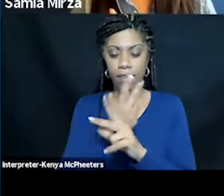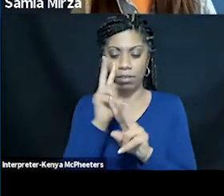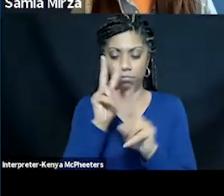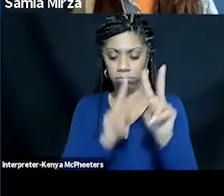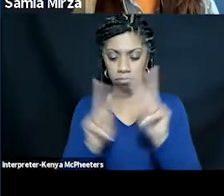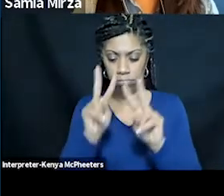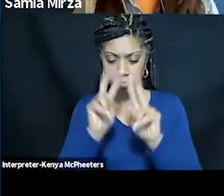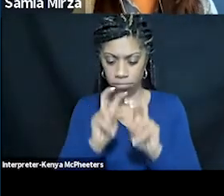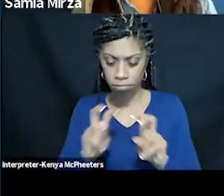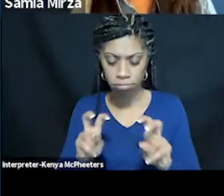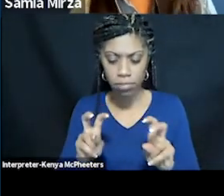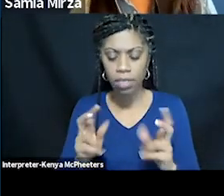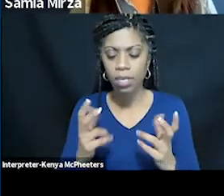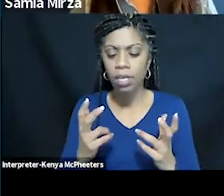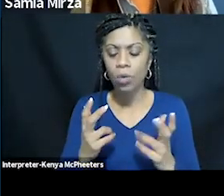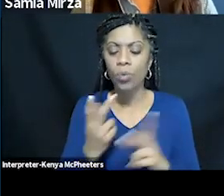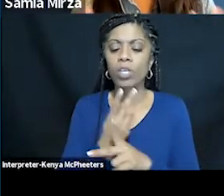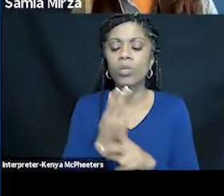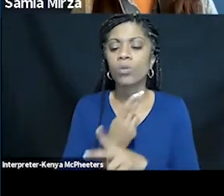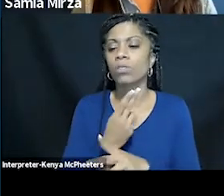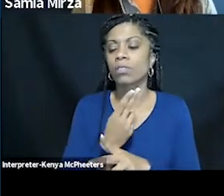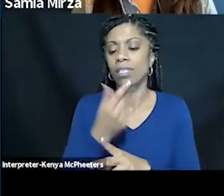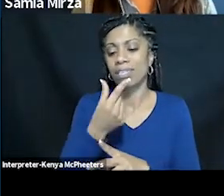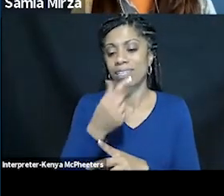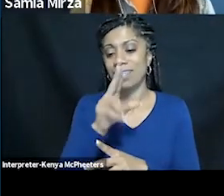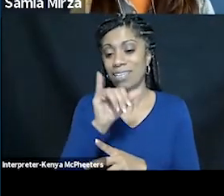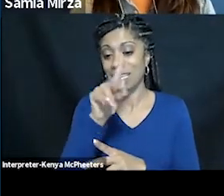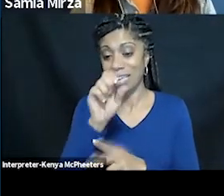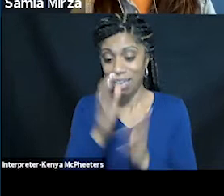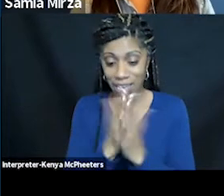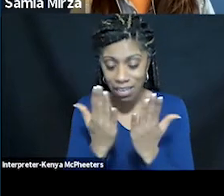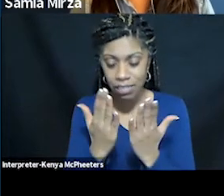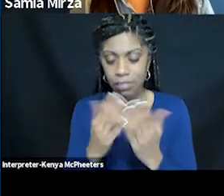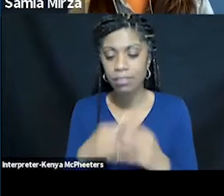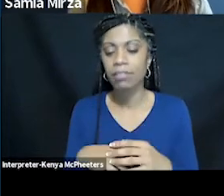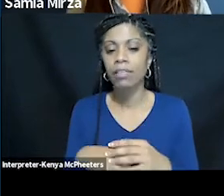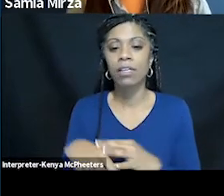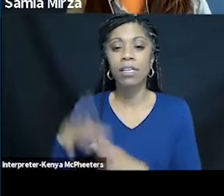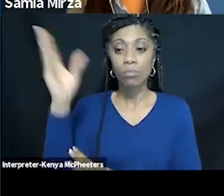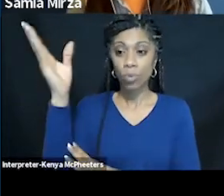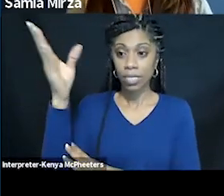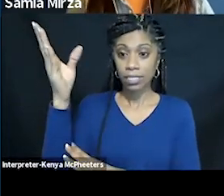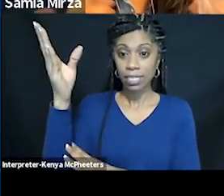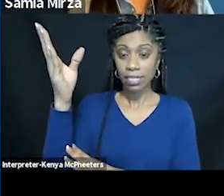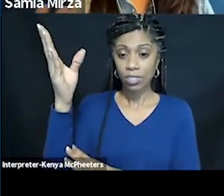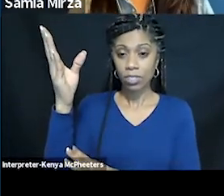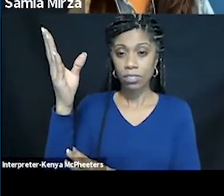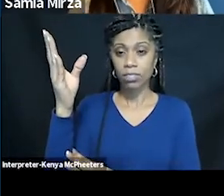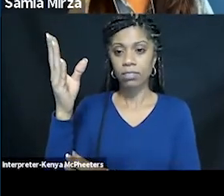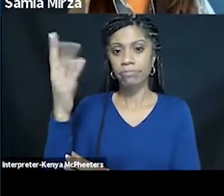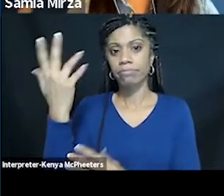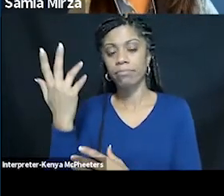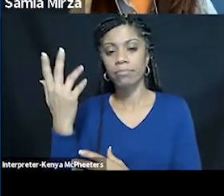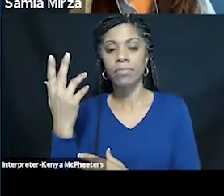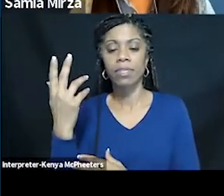we looked at presentations, et cetera, to understand what resources exist, where is the gap, and then what can we